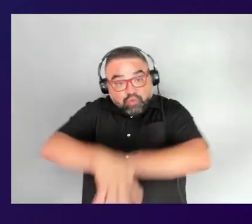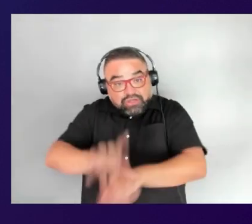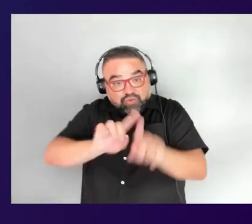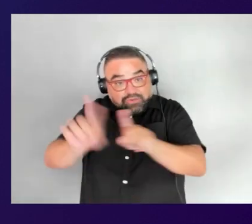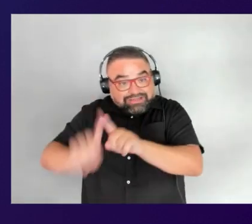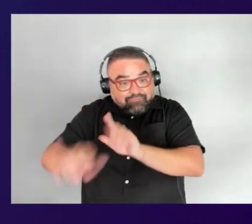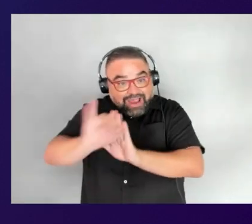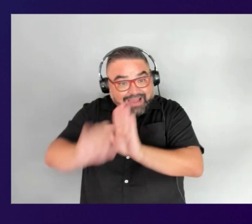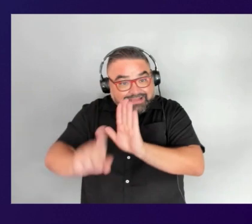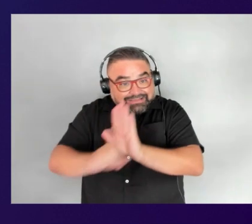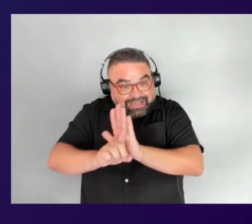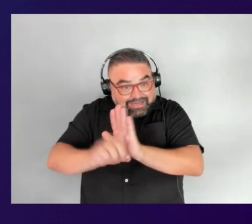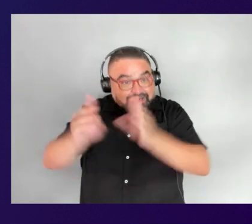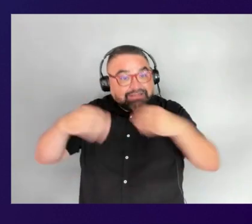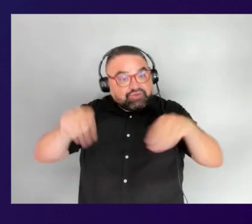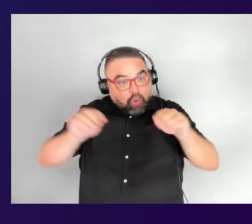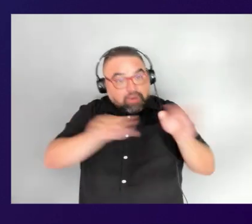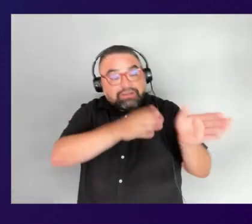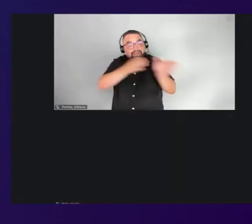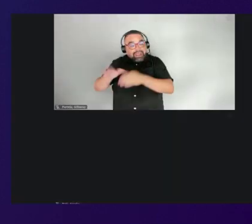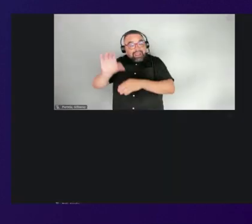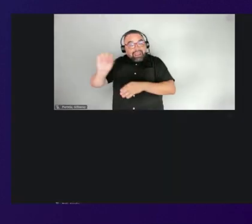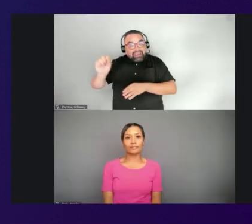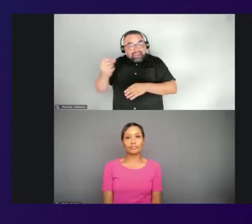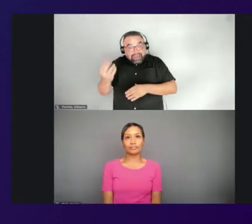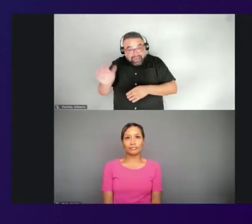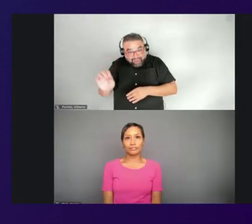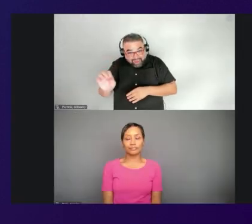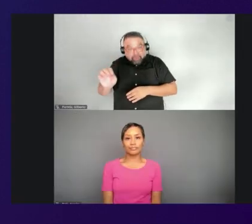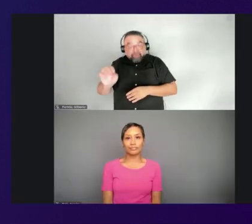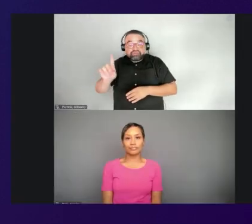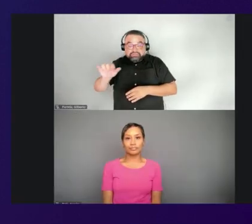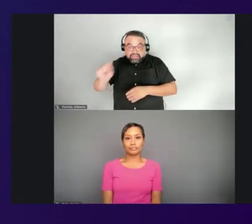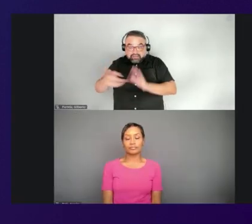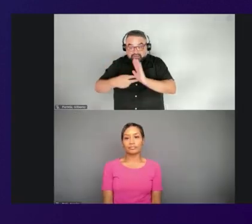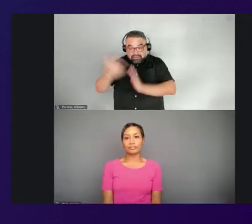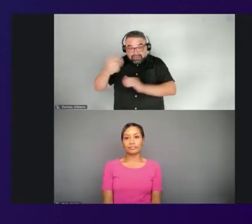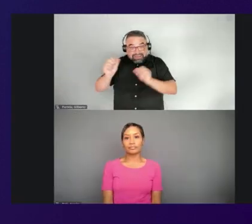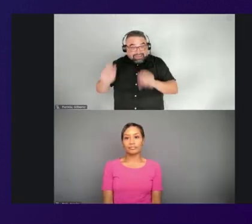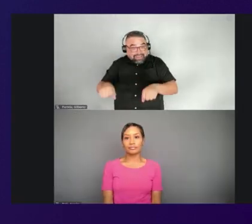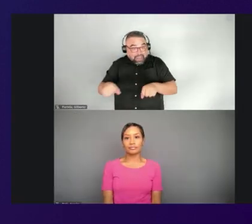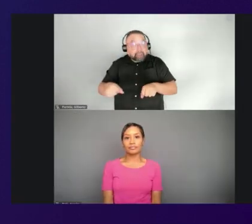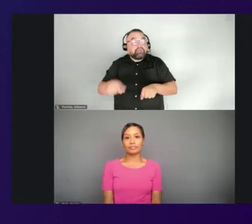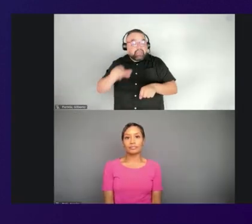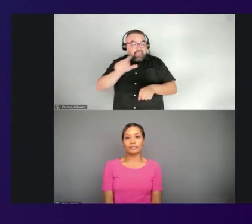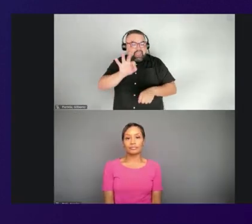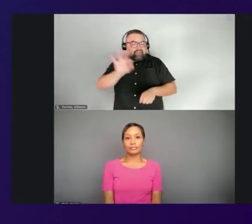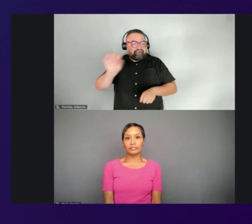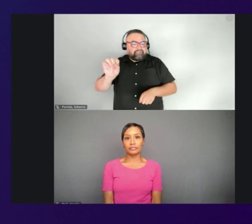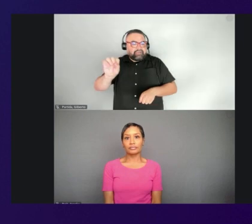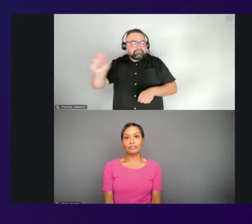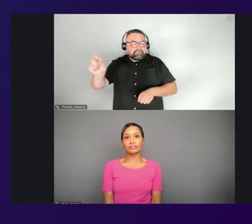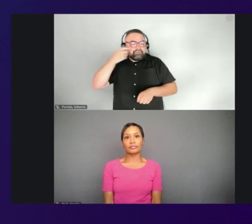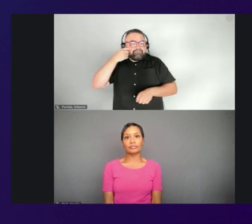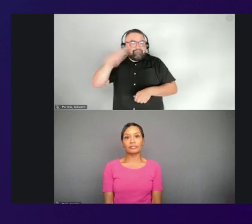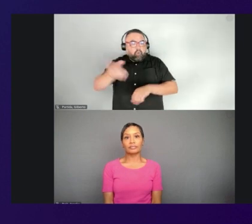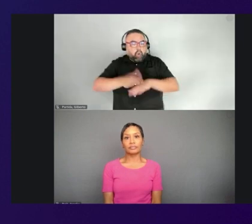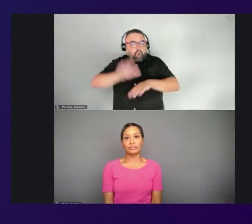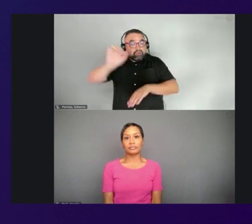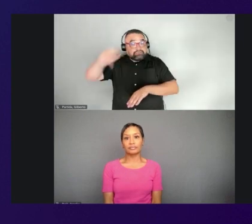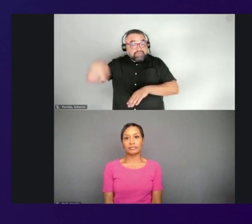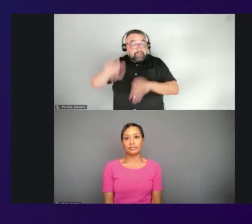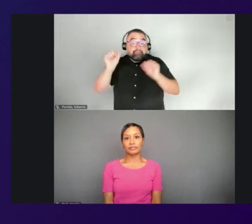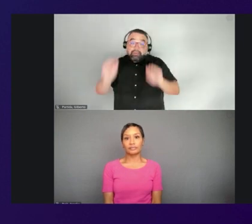to easily replicate cache data across geographies. FSx for ONTAP is designed to give customers these same